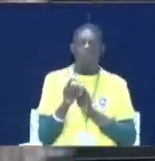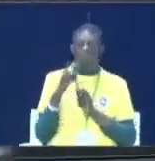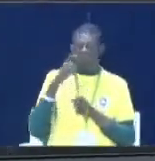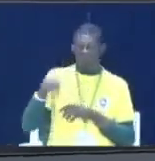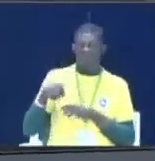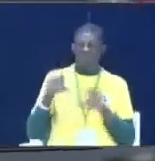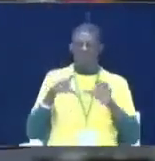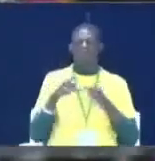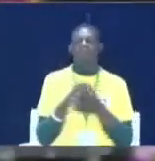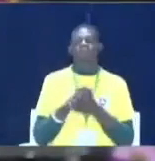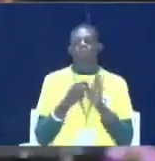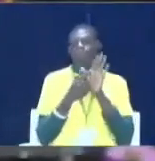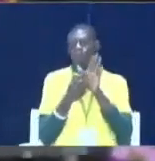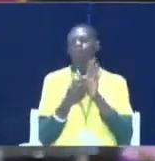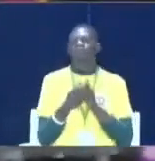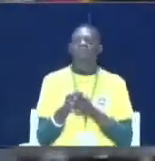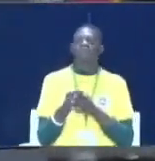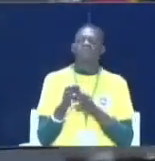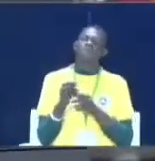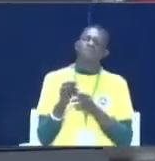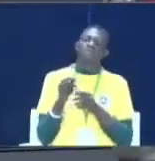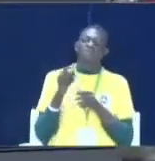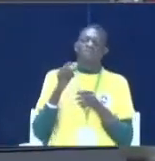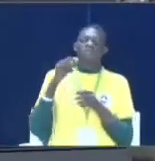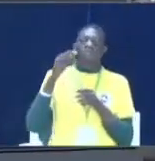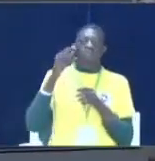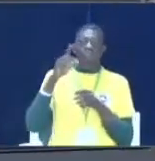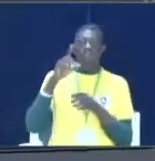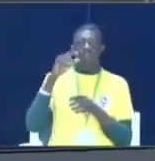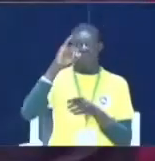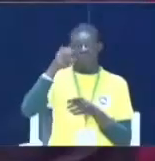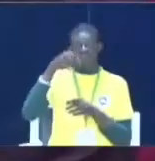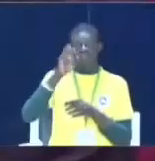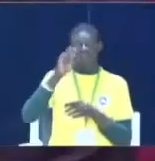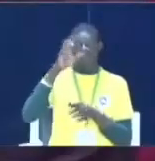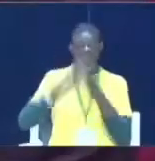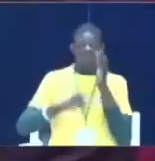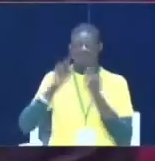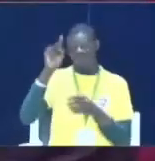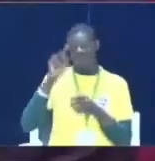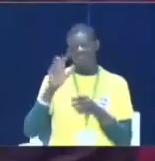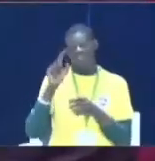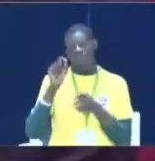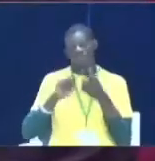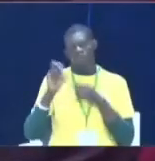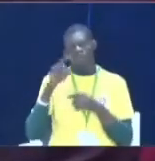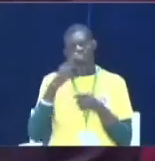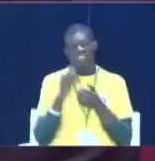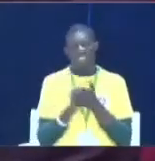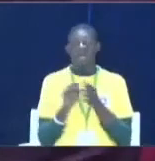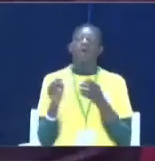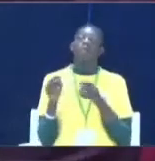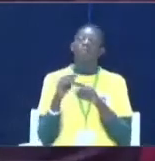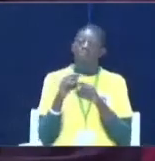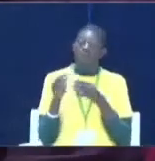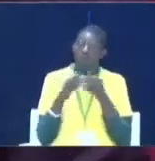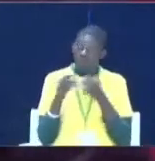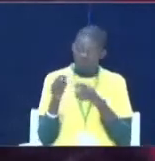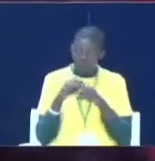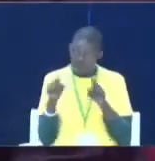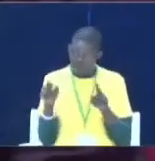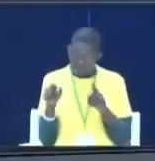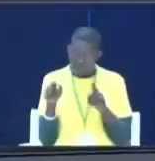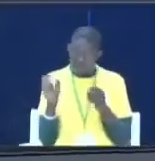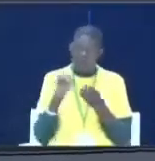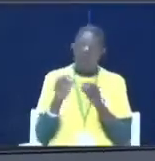Jeremiah chapter 1 from verse 11 to 12. Jeremiah 1, 11 to 12. The scripture says, he said, moreover, the word of the